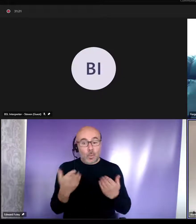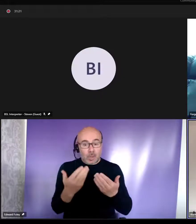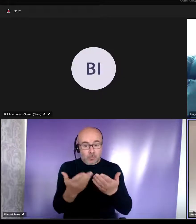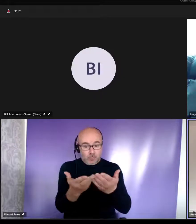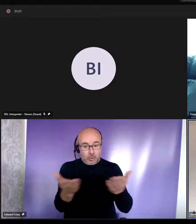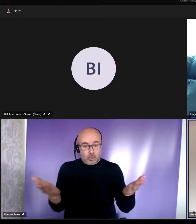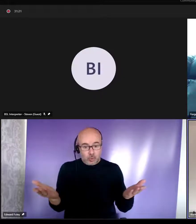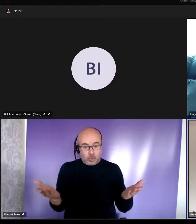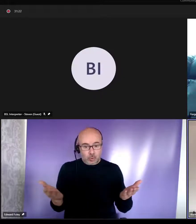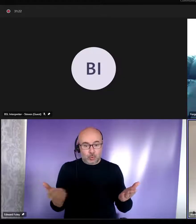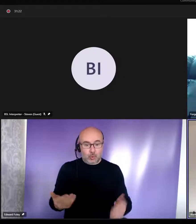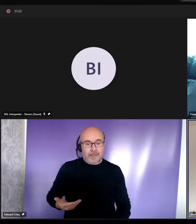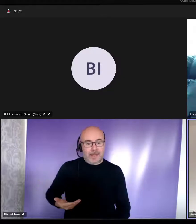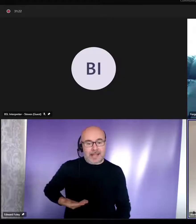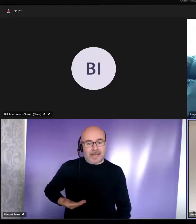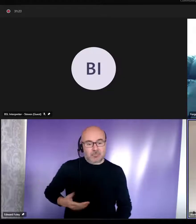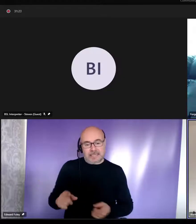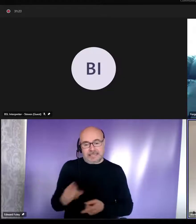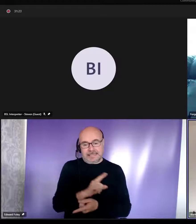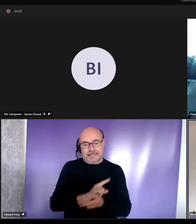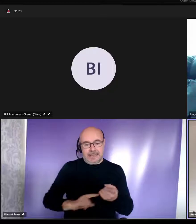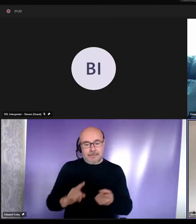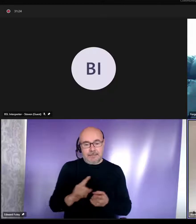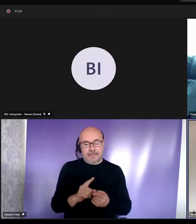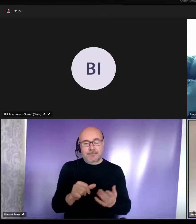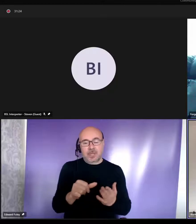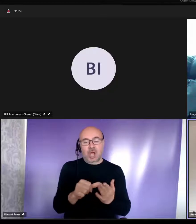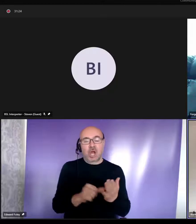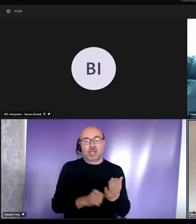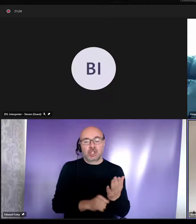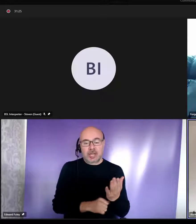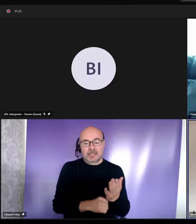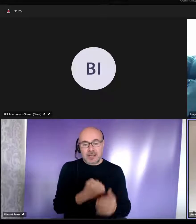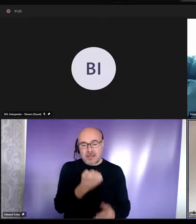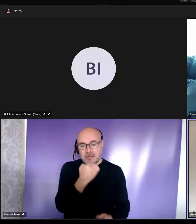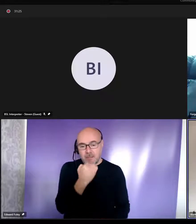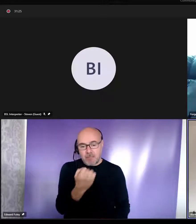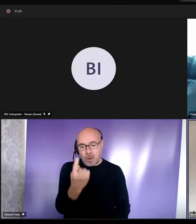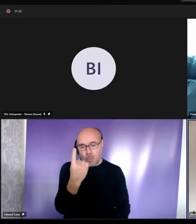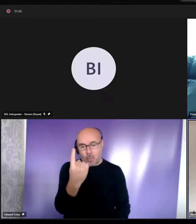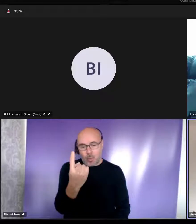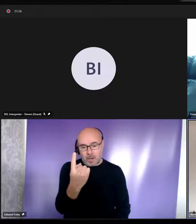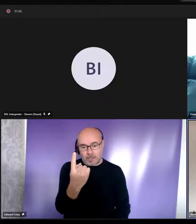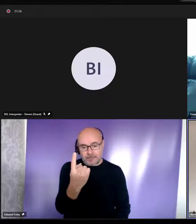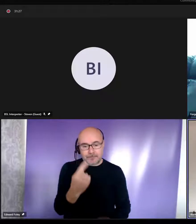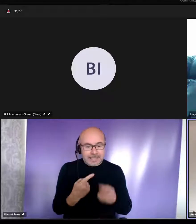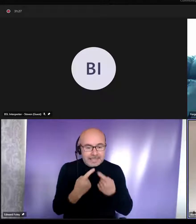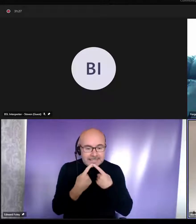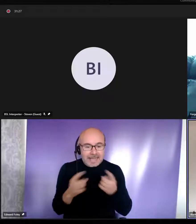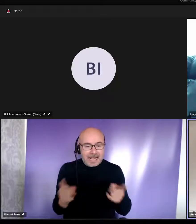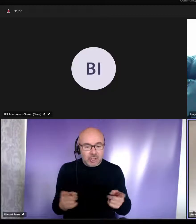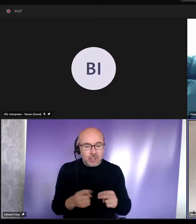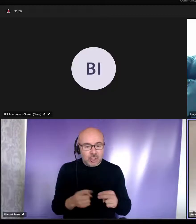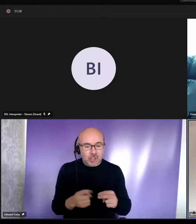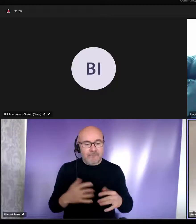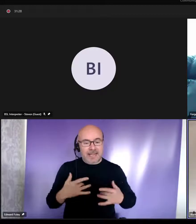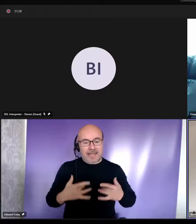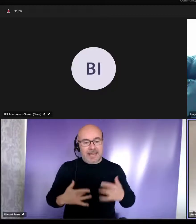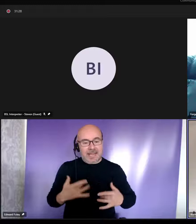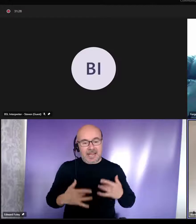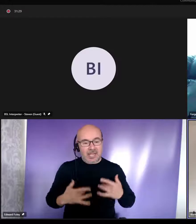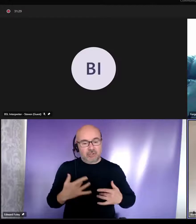and Enterprise meeting. And we'll go on to the agenda item number 1, the Declaration of Interest. In the Declaration